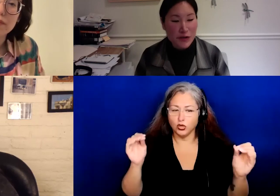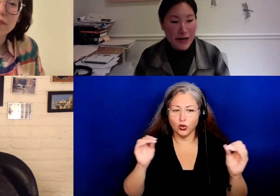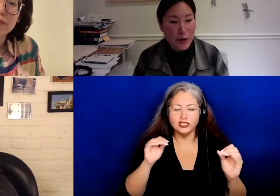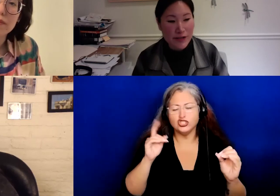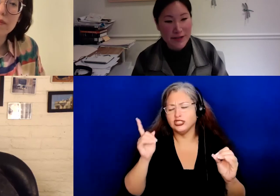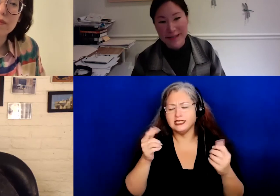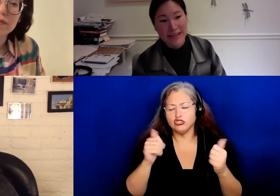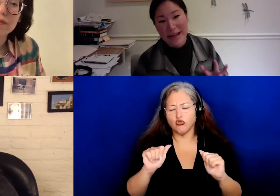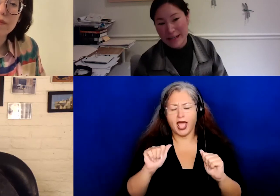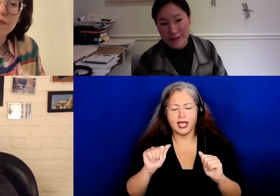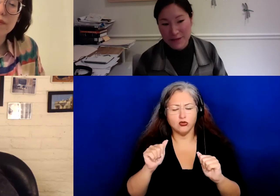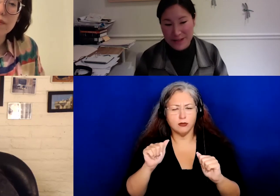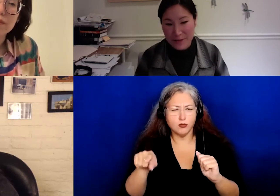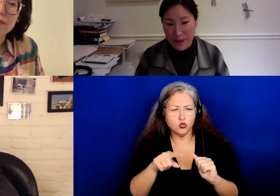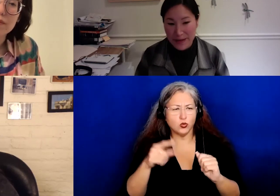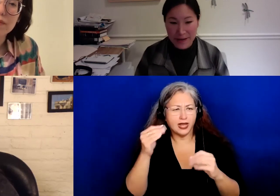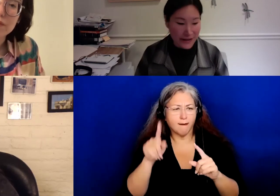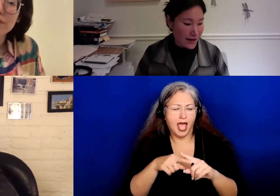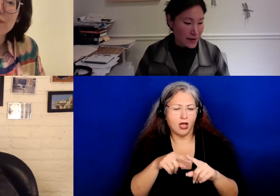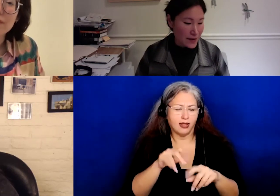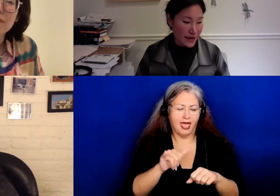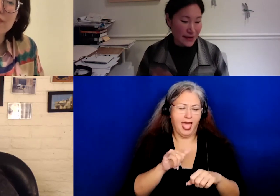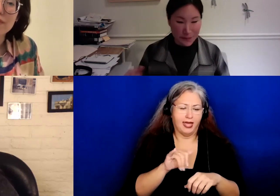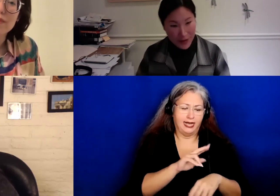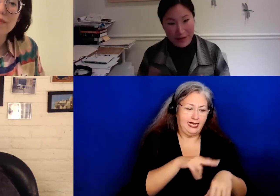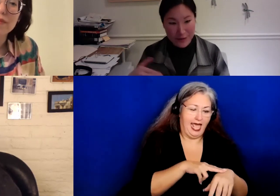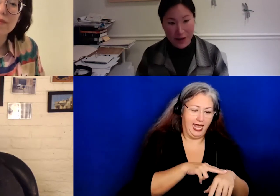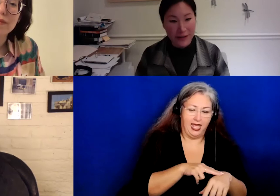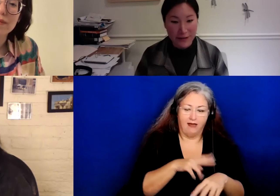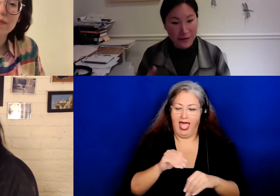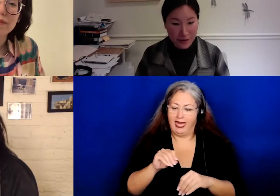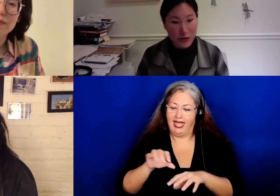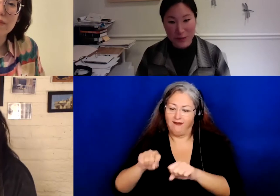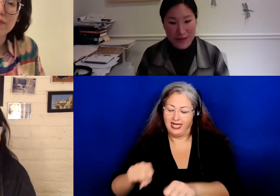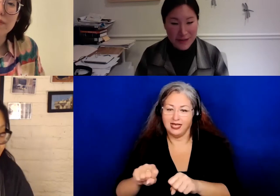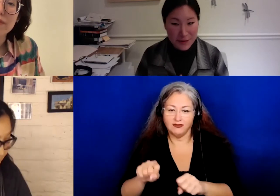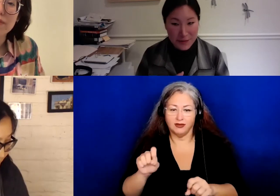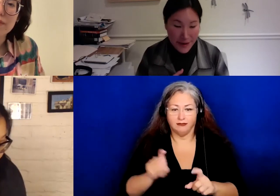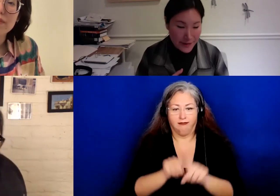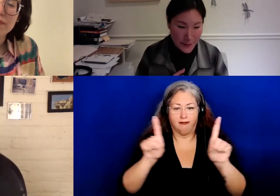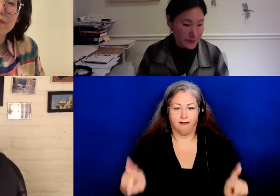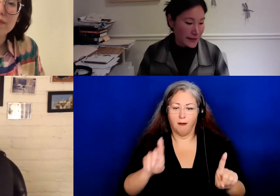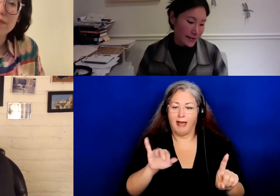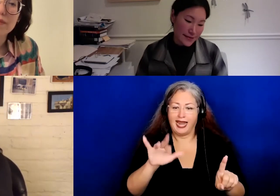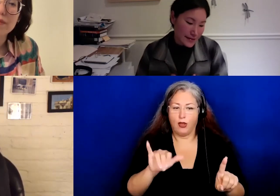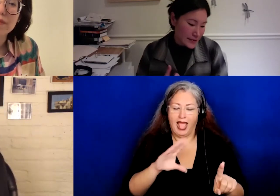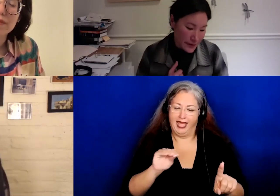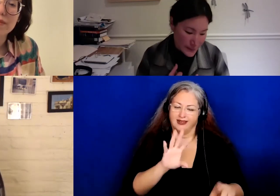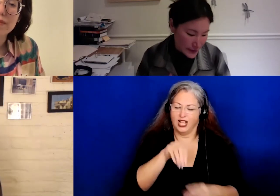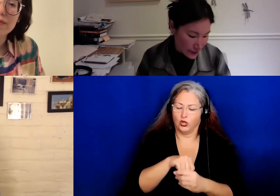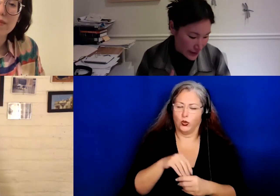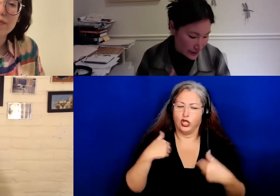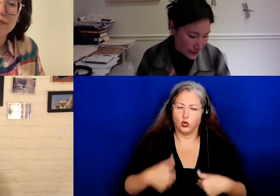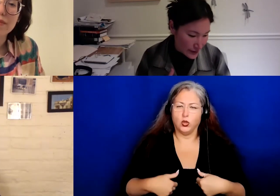really trying to question this like native invasive binary, and kind of slotting humans into that as well. But